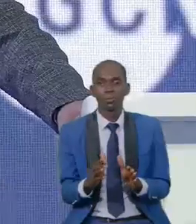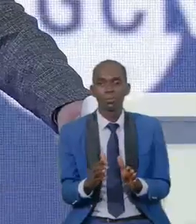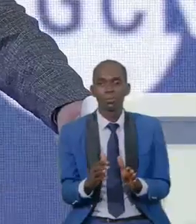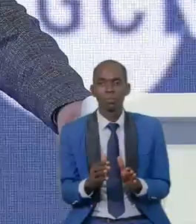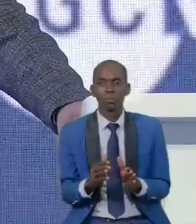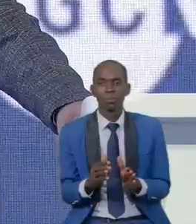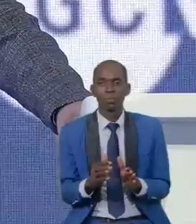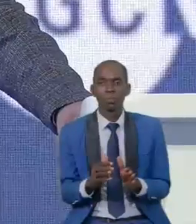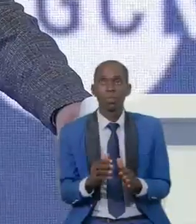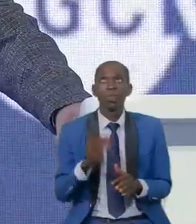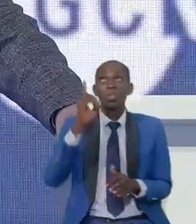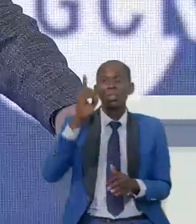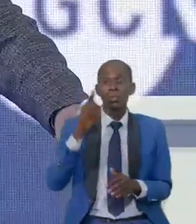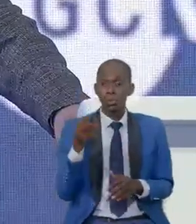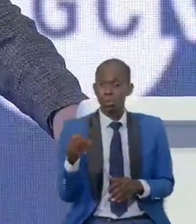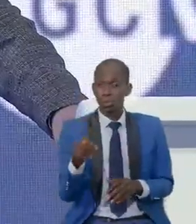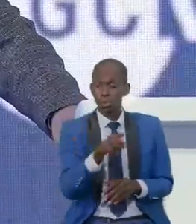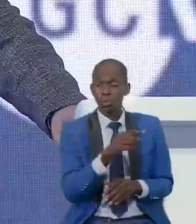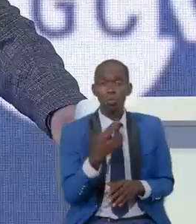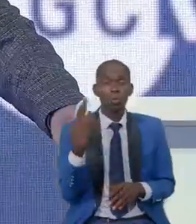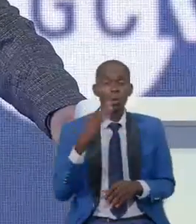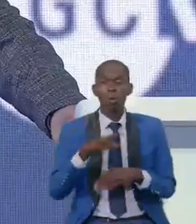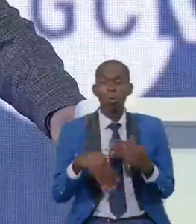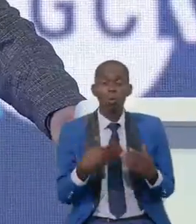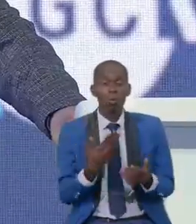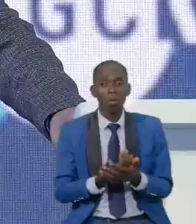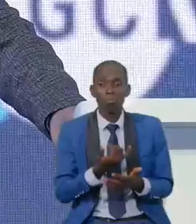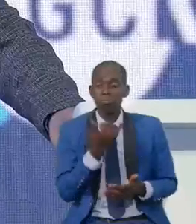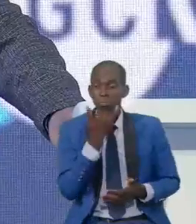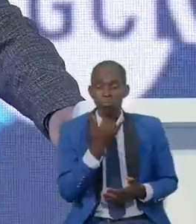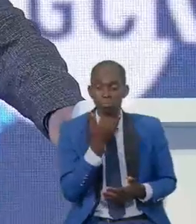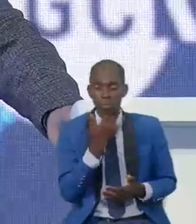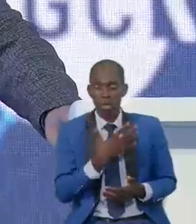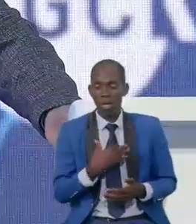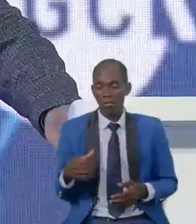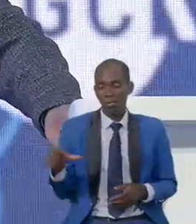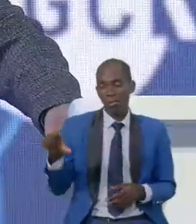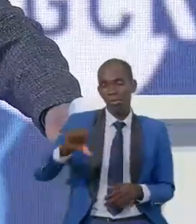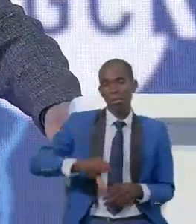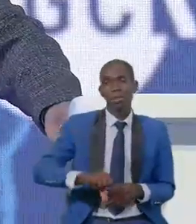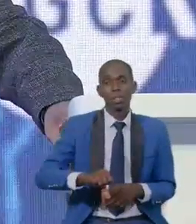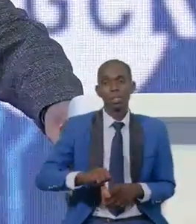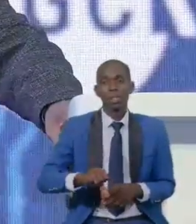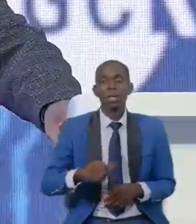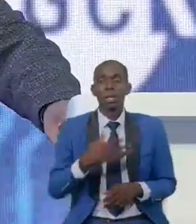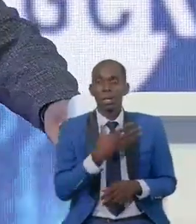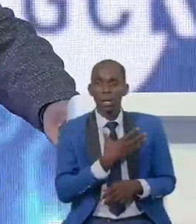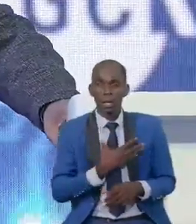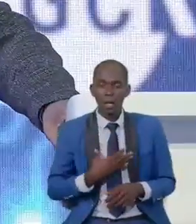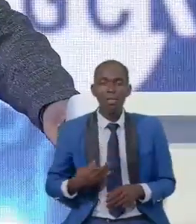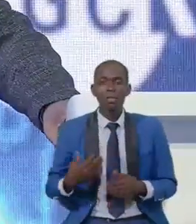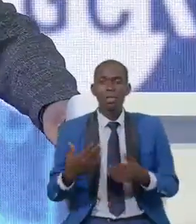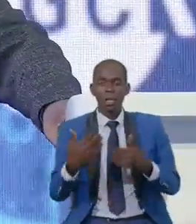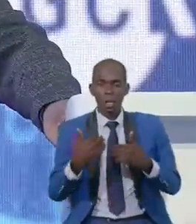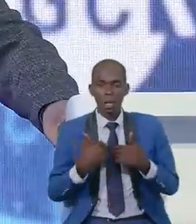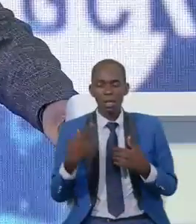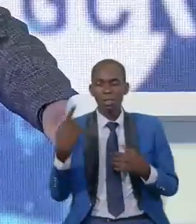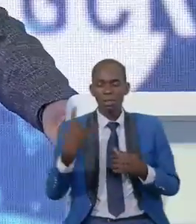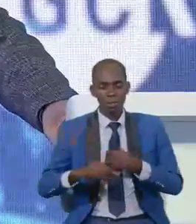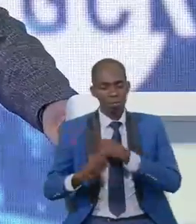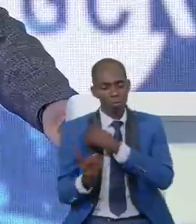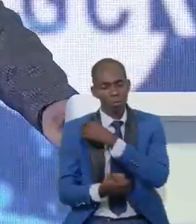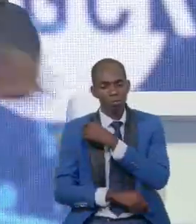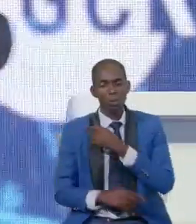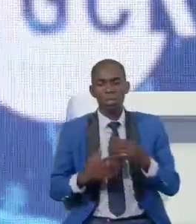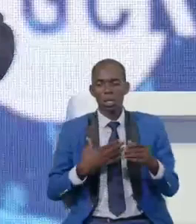You are guilty. You are condemned. You had the punishment and the sentence of death upon